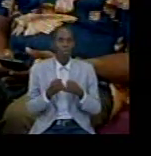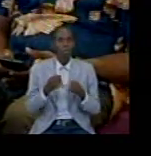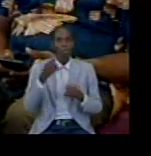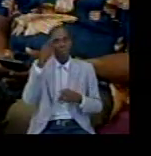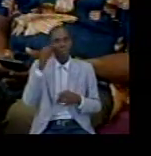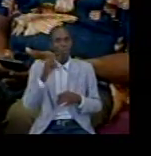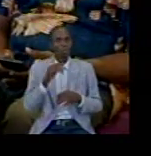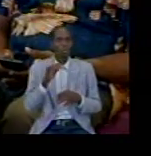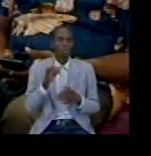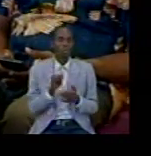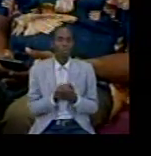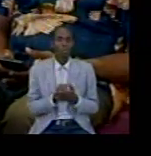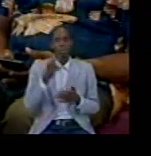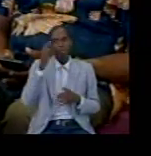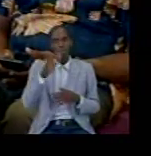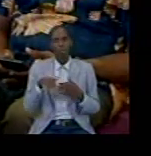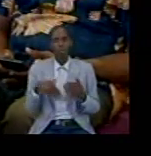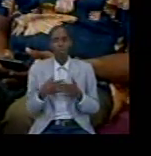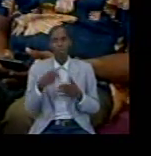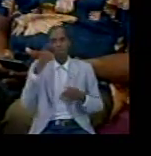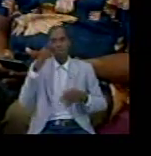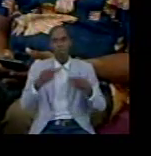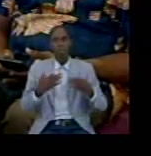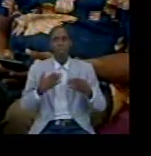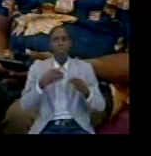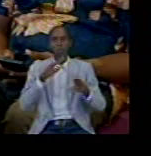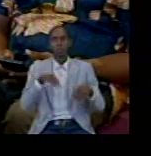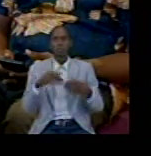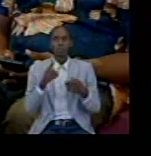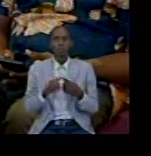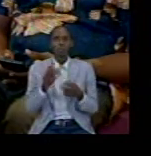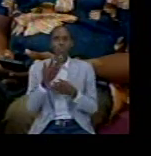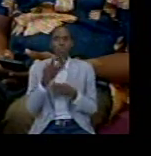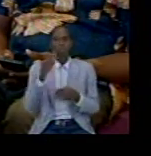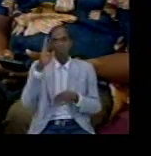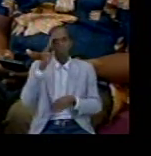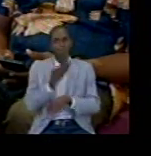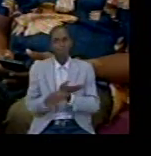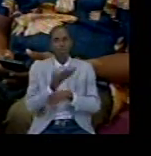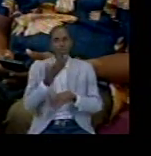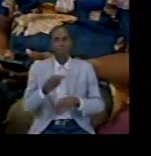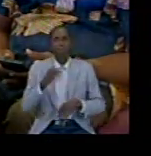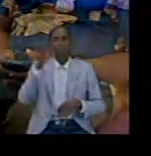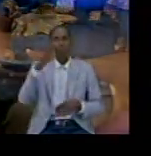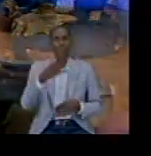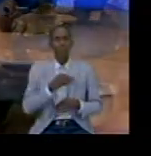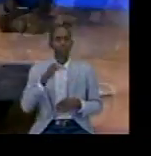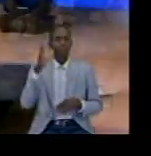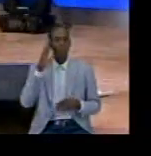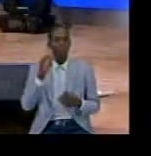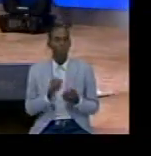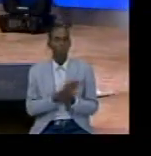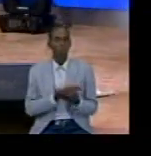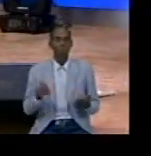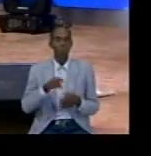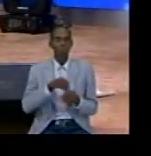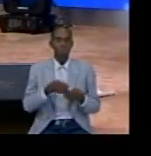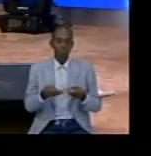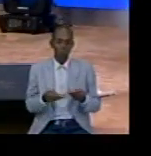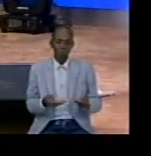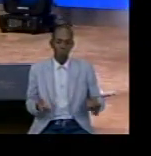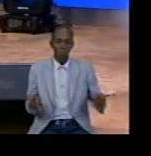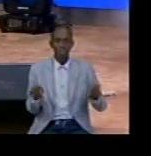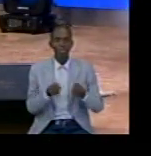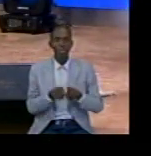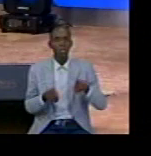been given to the hand of the Son of God, and shall dash them in pieces like a potter's vessel. And then in